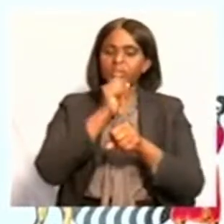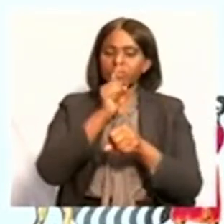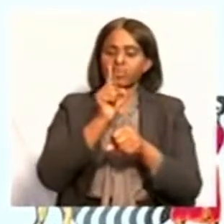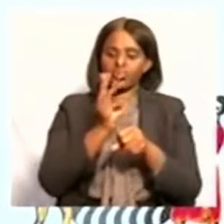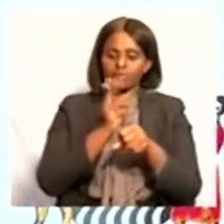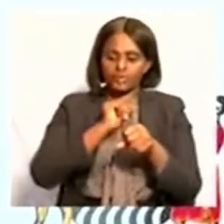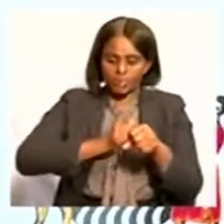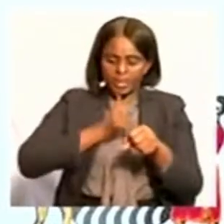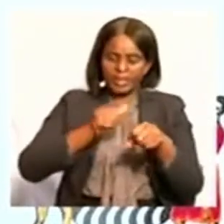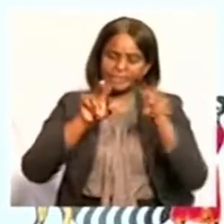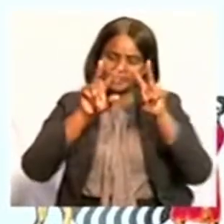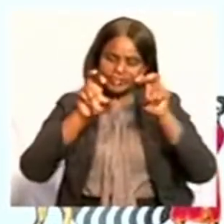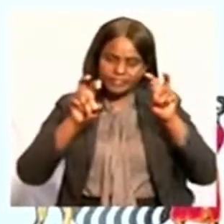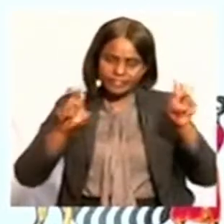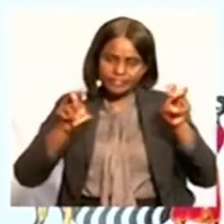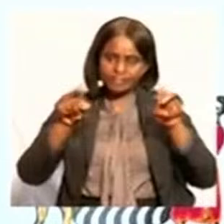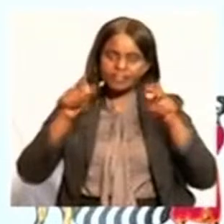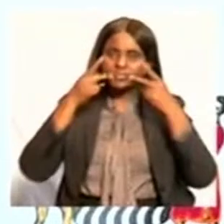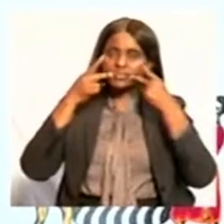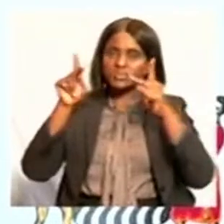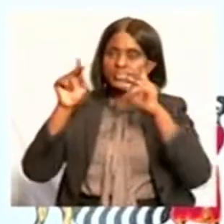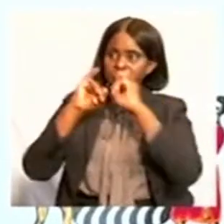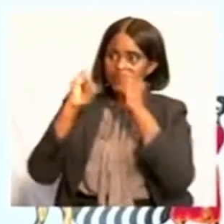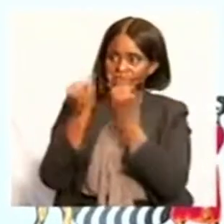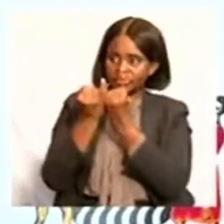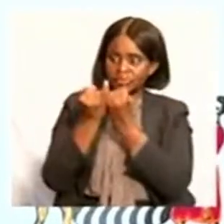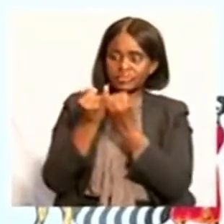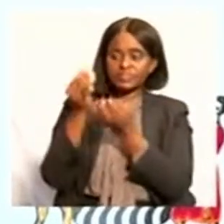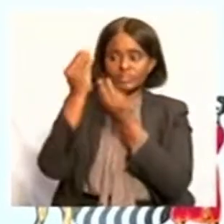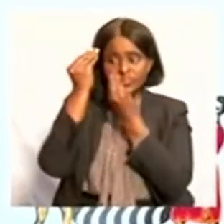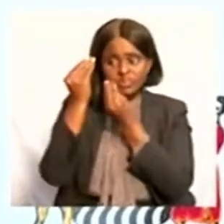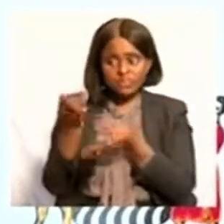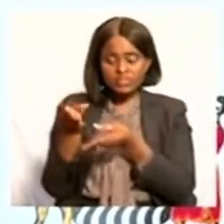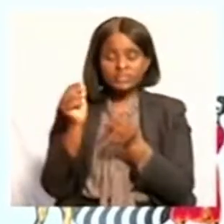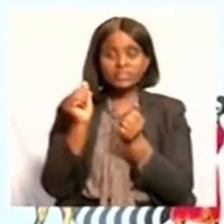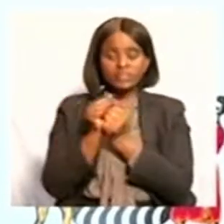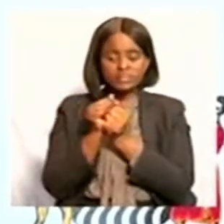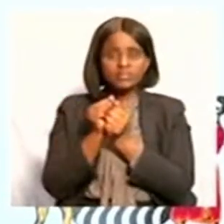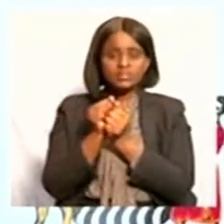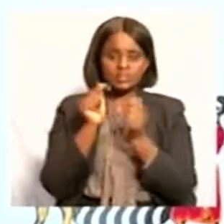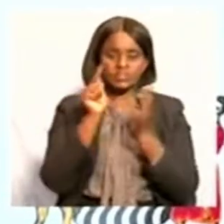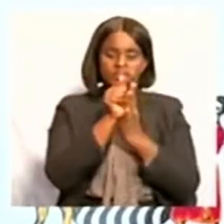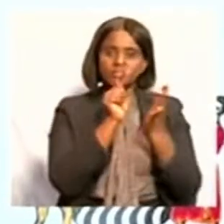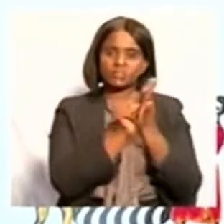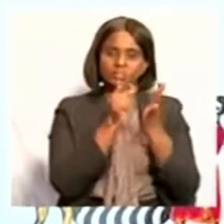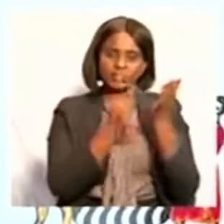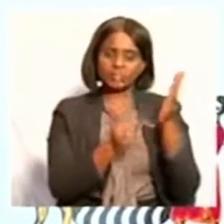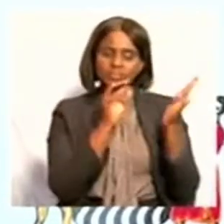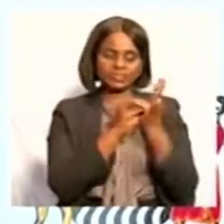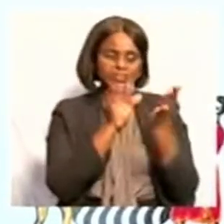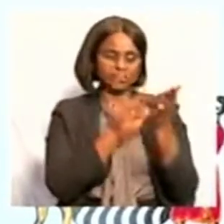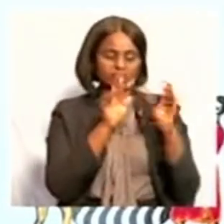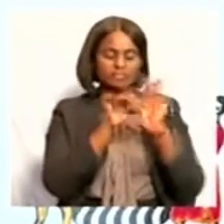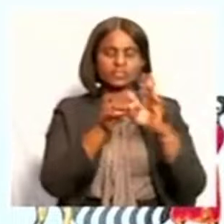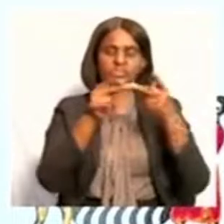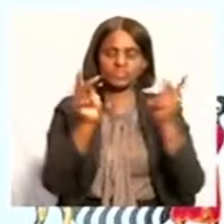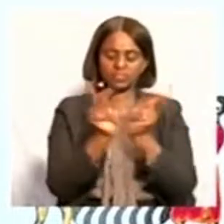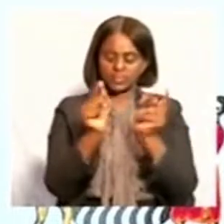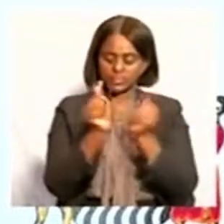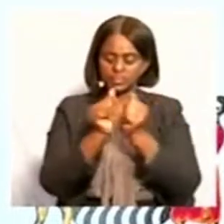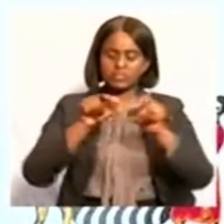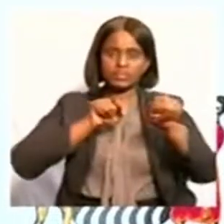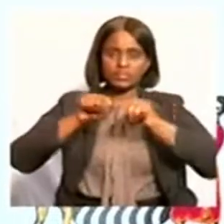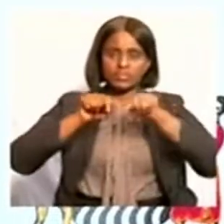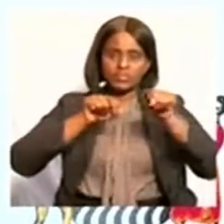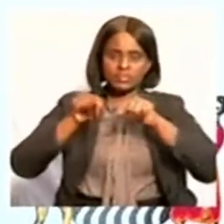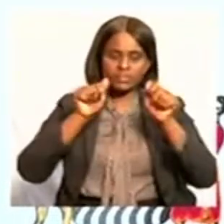we also check whether the public institutions are complying with the laws that are in place and the